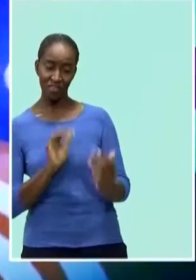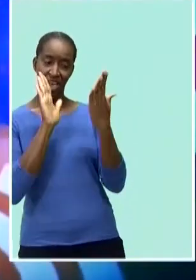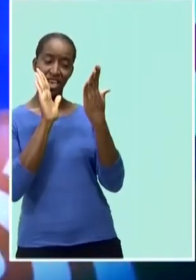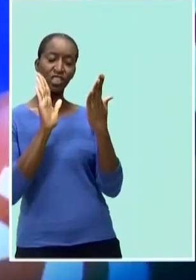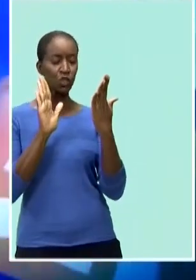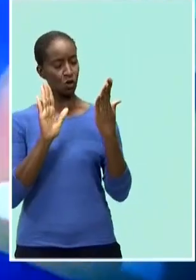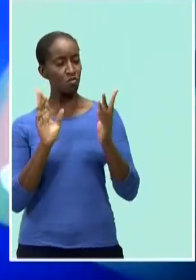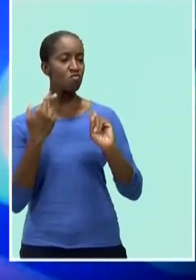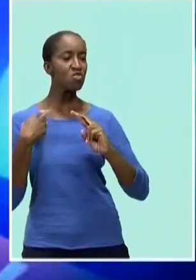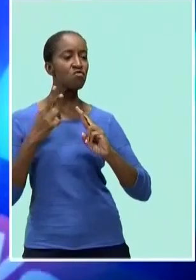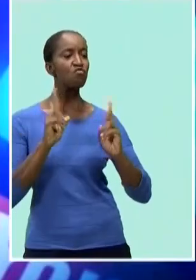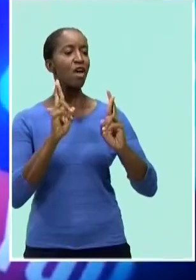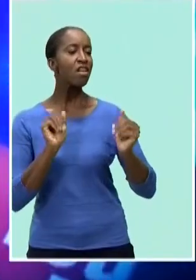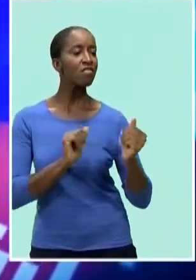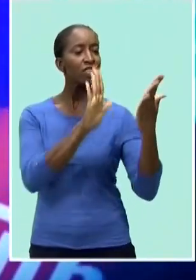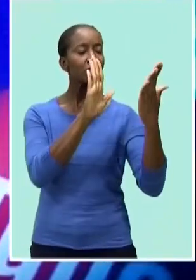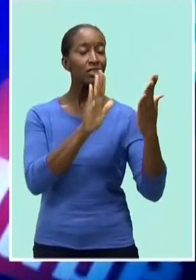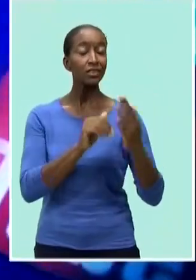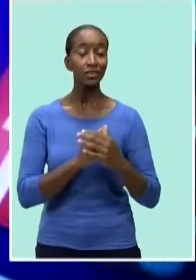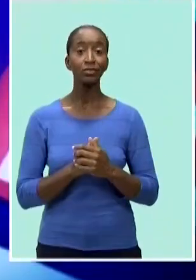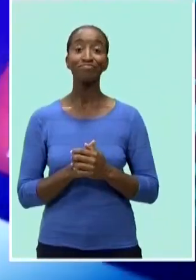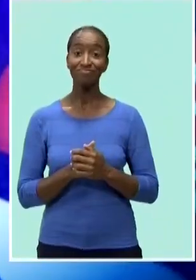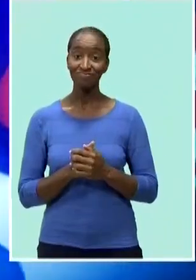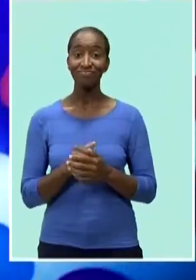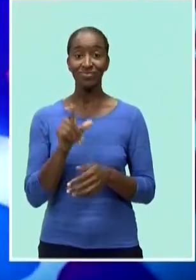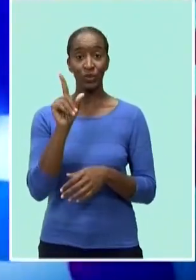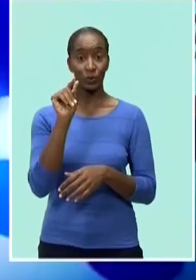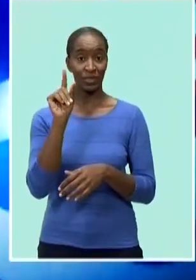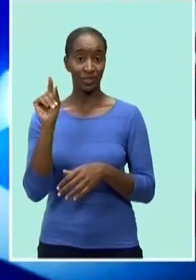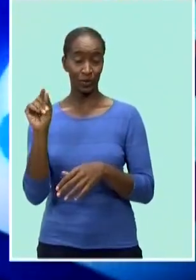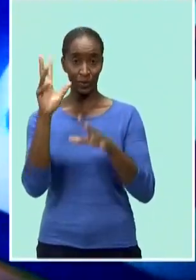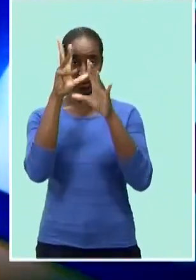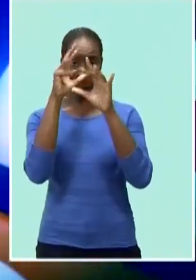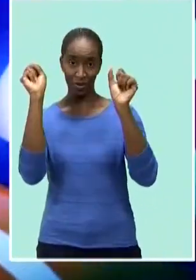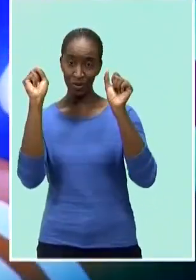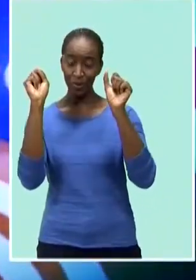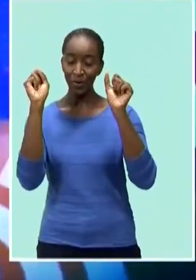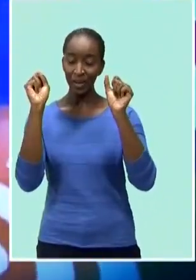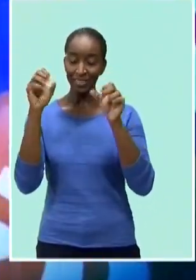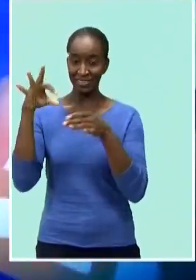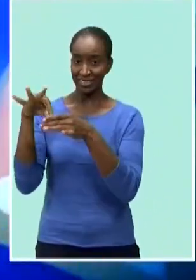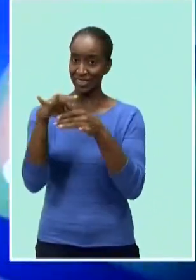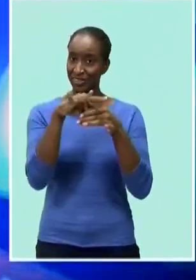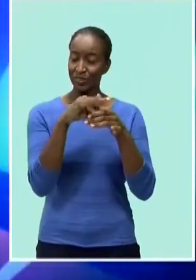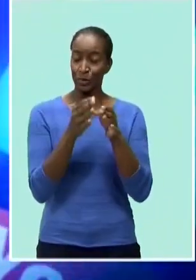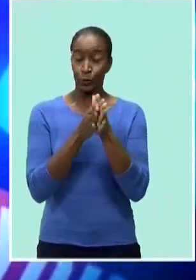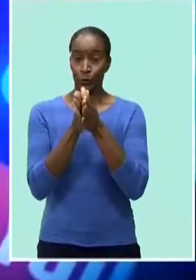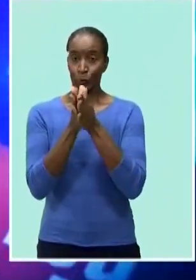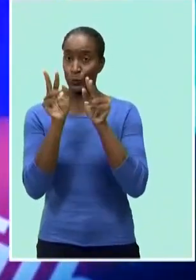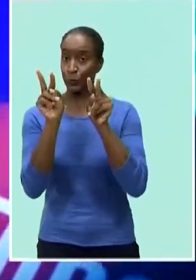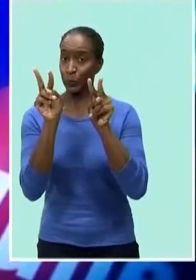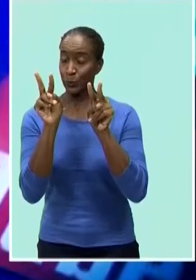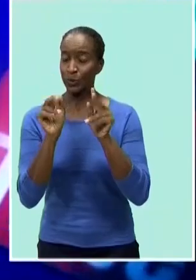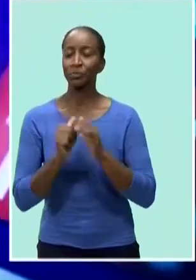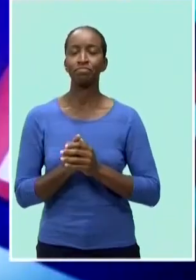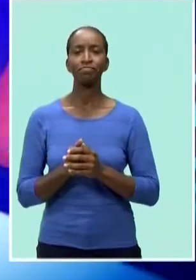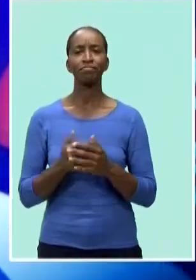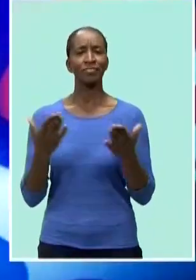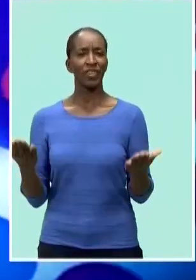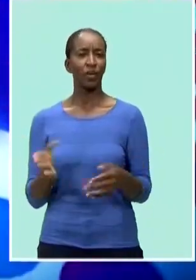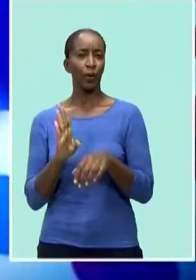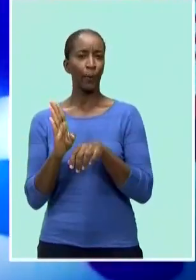like the 2020 presidential race will be one to watch. Now, usually in Barbados, when you hear the expression, the drinks have gone to your head,